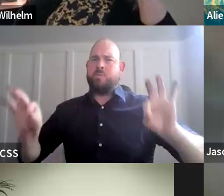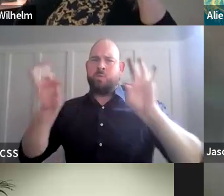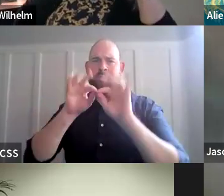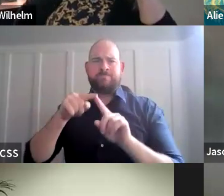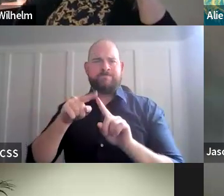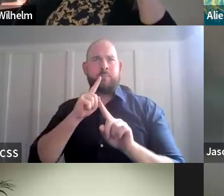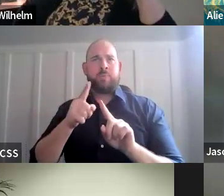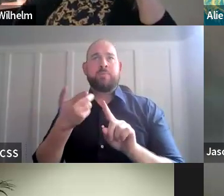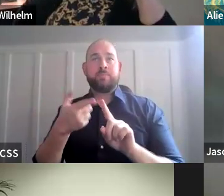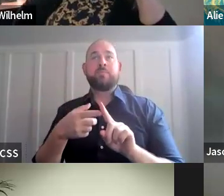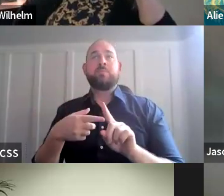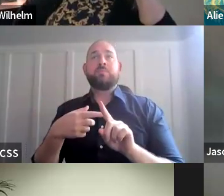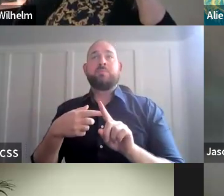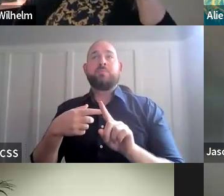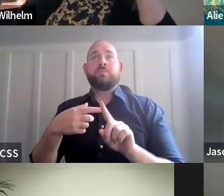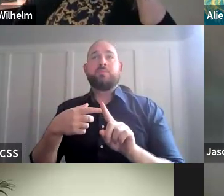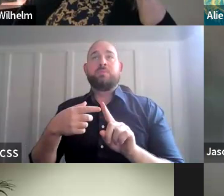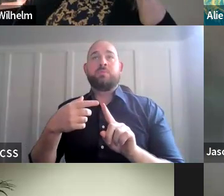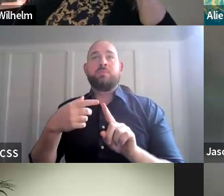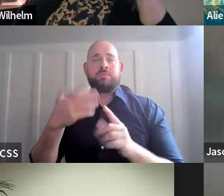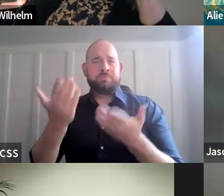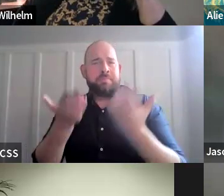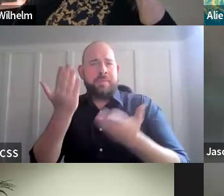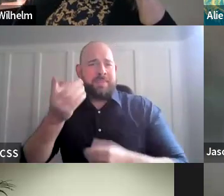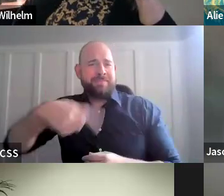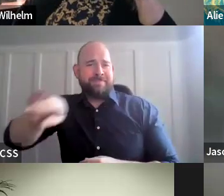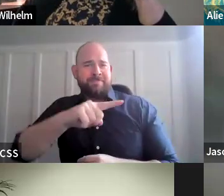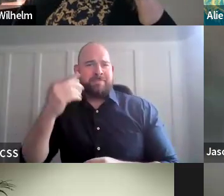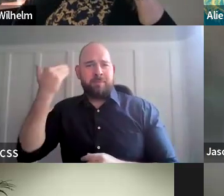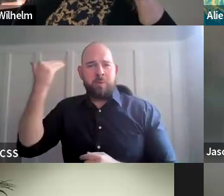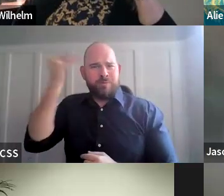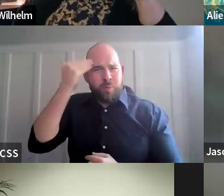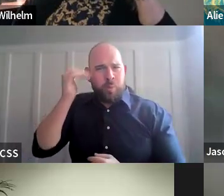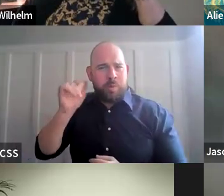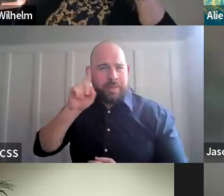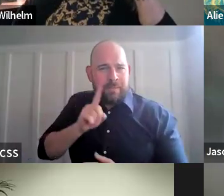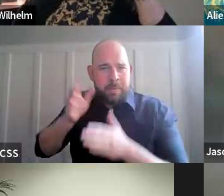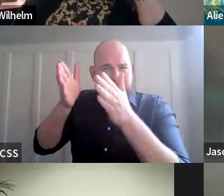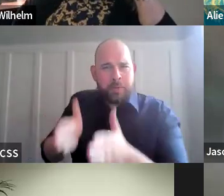So communication access for deaf and hard of hearing individuals is vital.